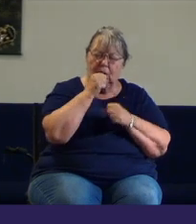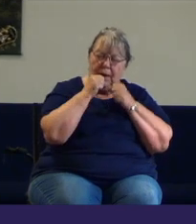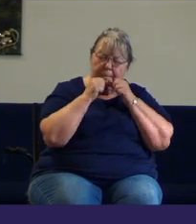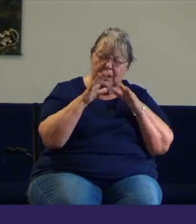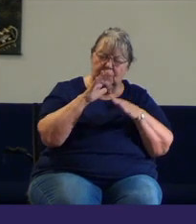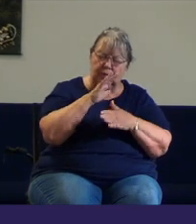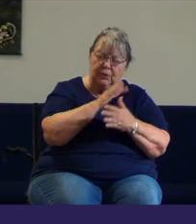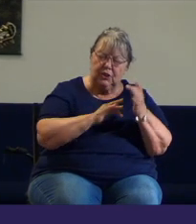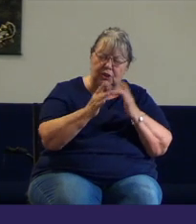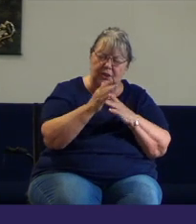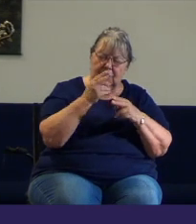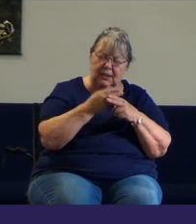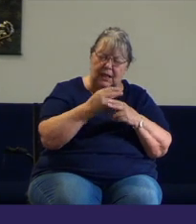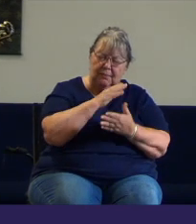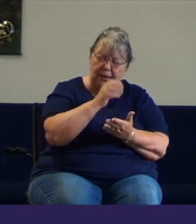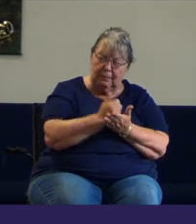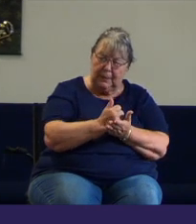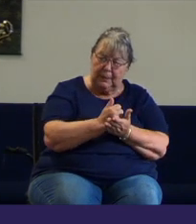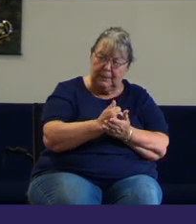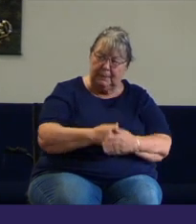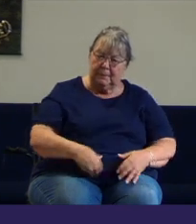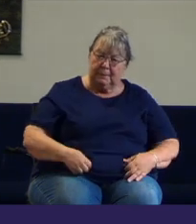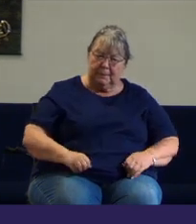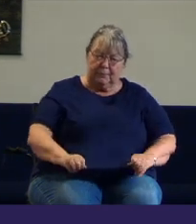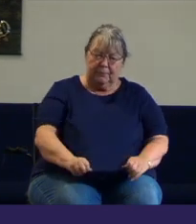name, amen.